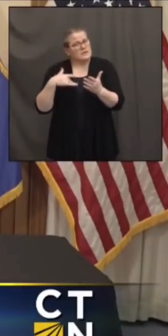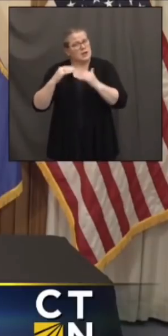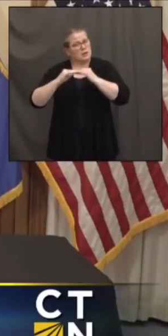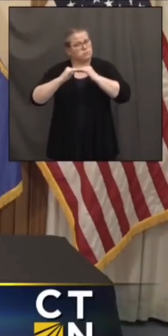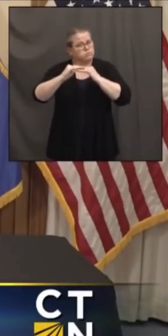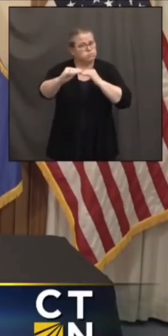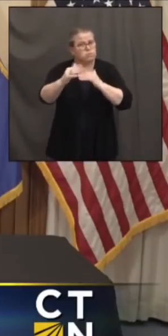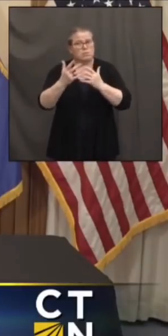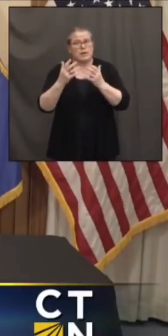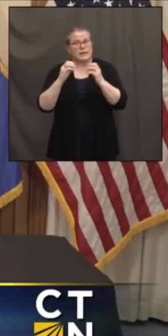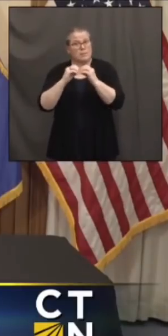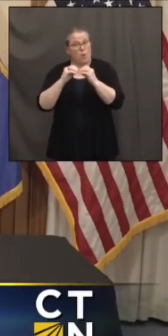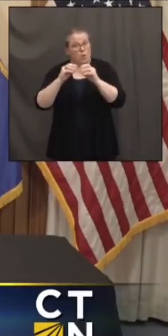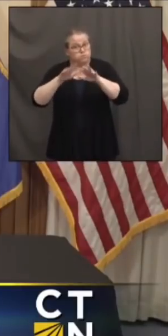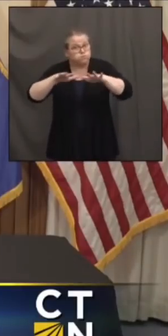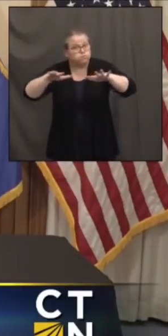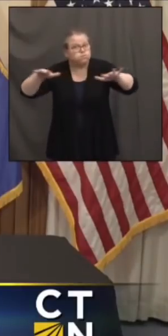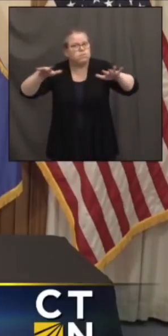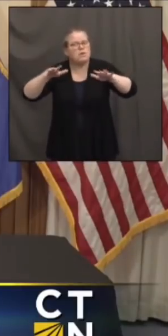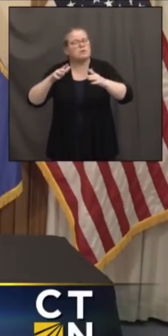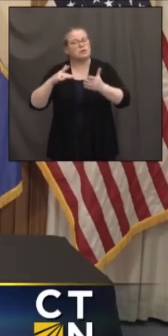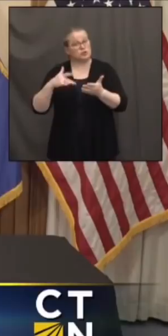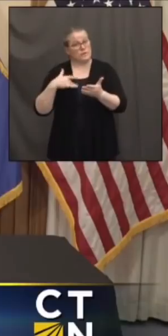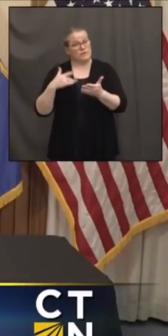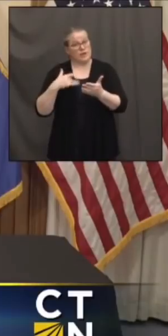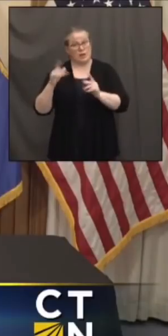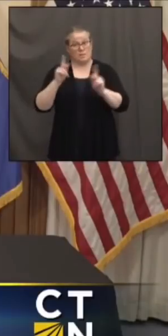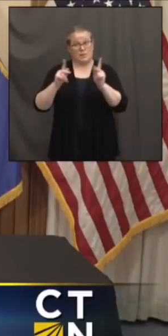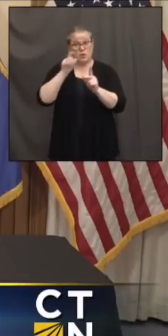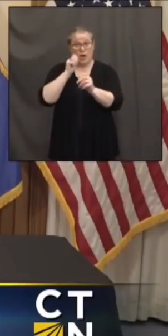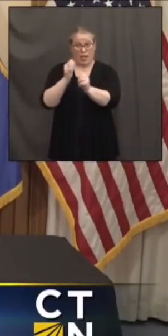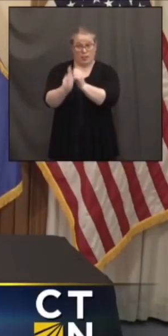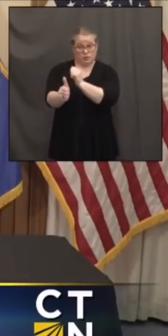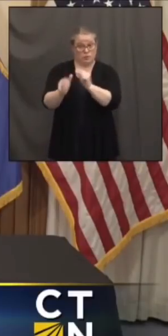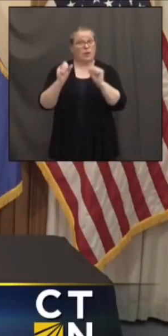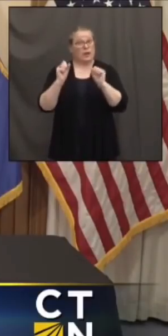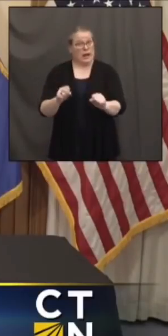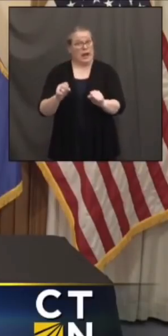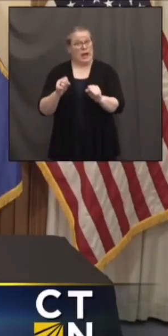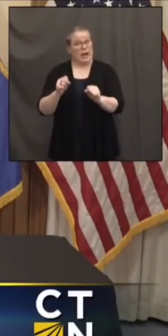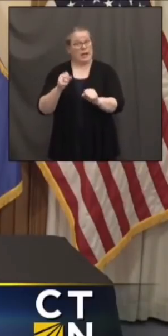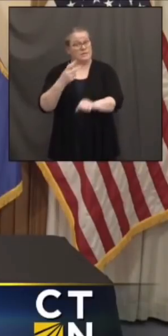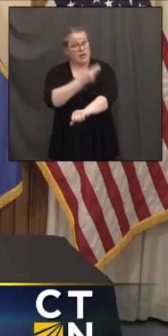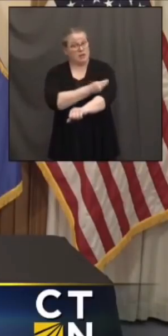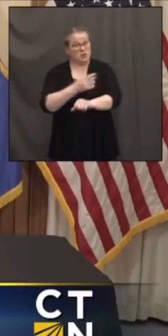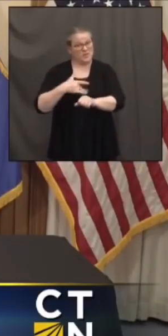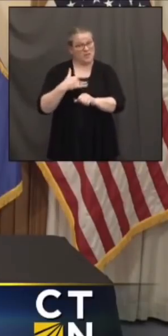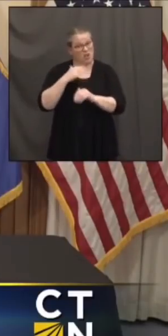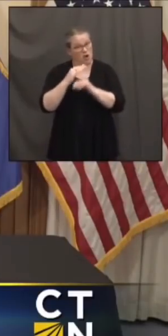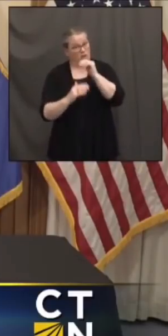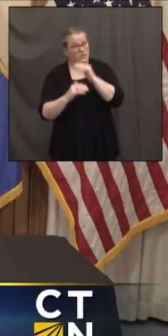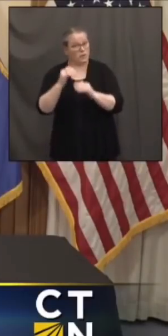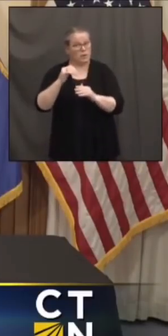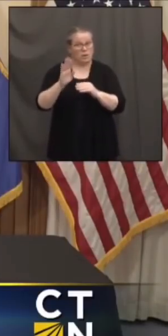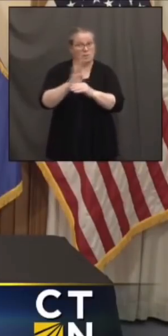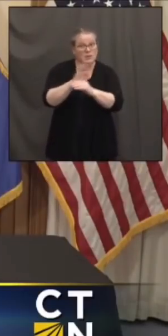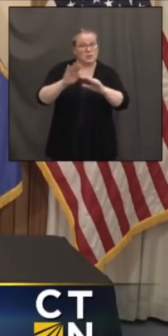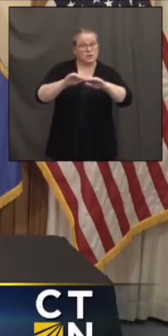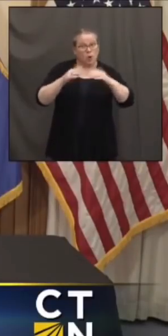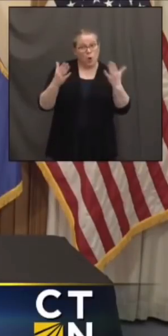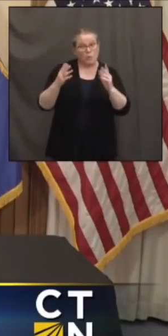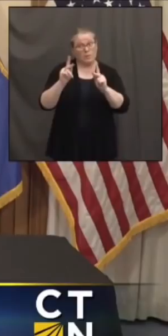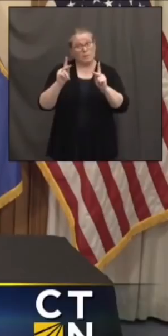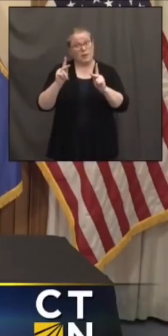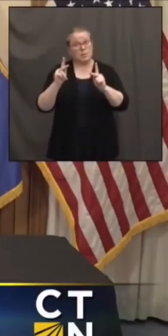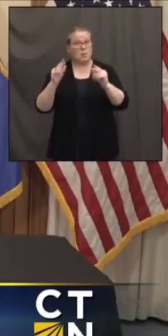we've given every eligible person the opportunity to be vaccinated? Look, I think that this month we're going to see a tipping